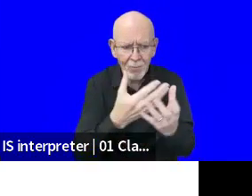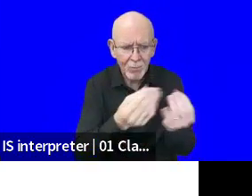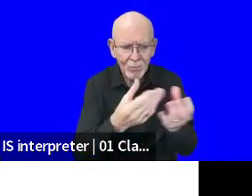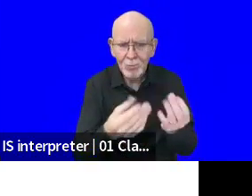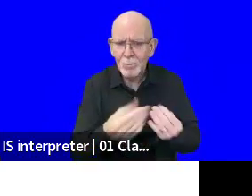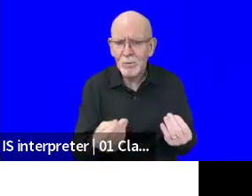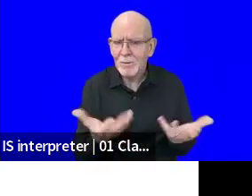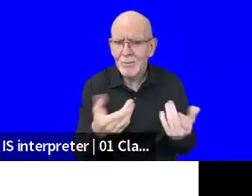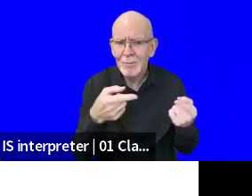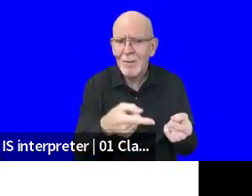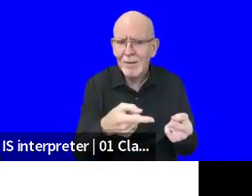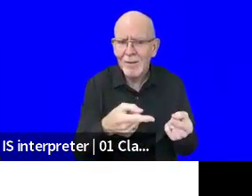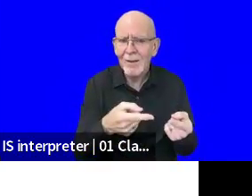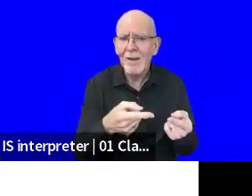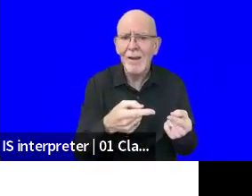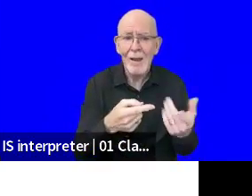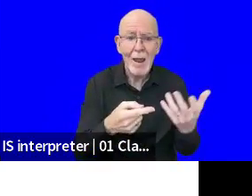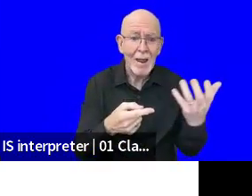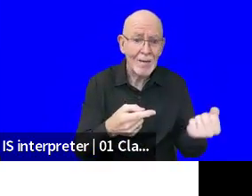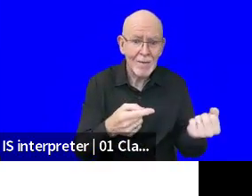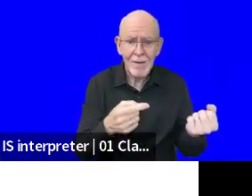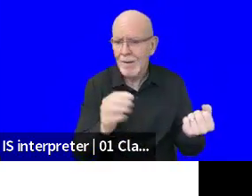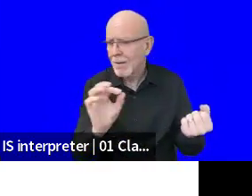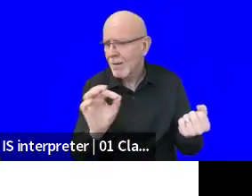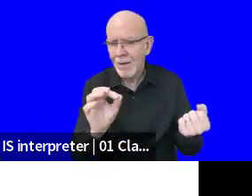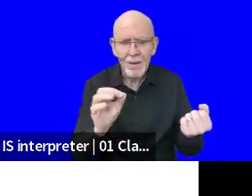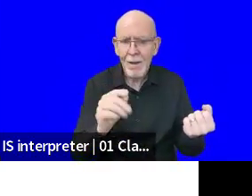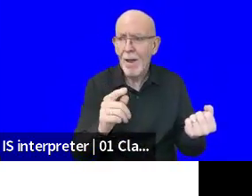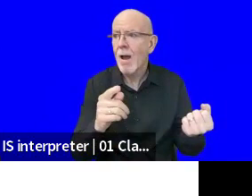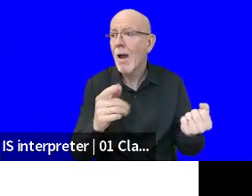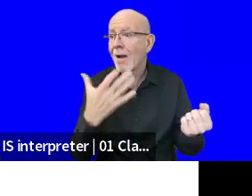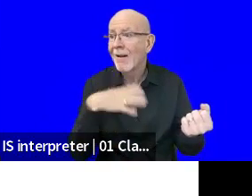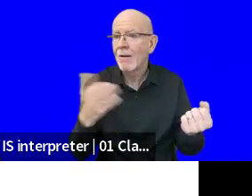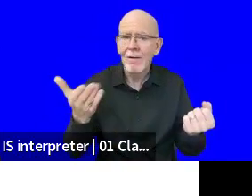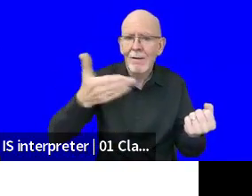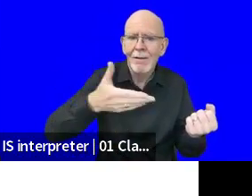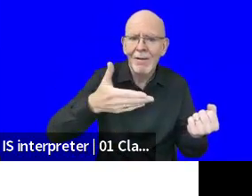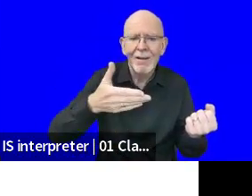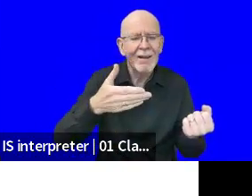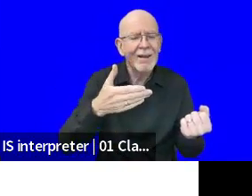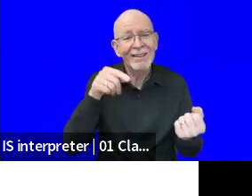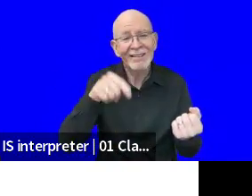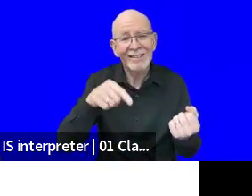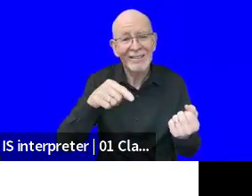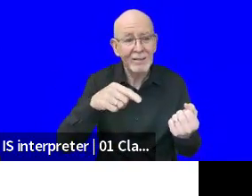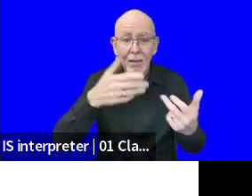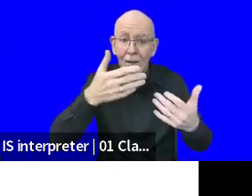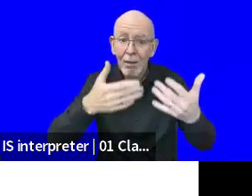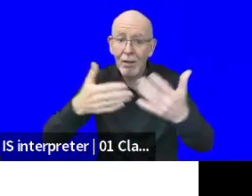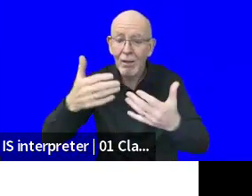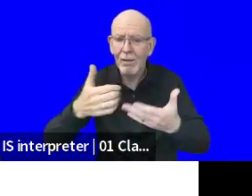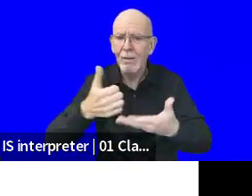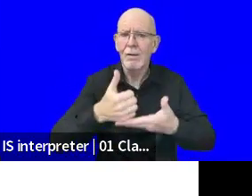Of course, this data gave also a great platform for the Ministry of Health and Social